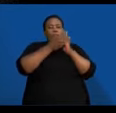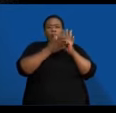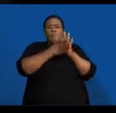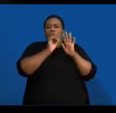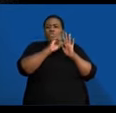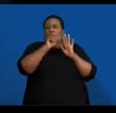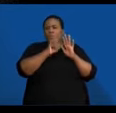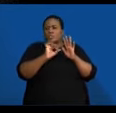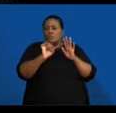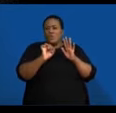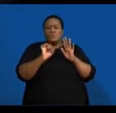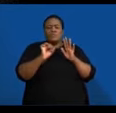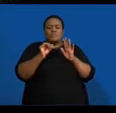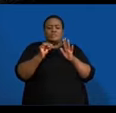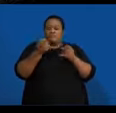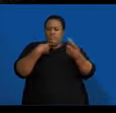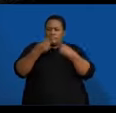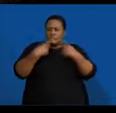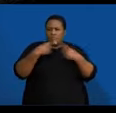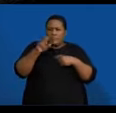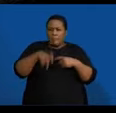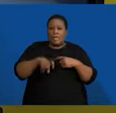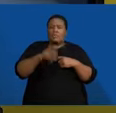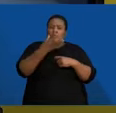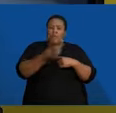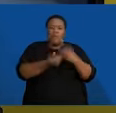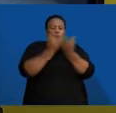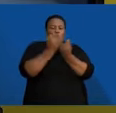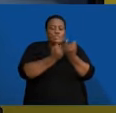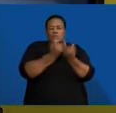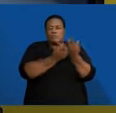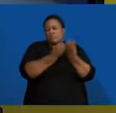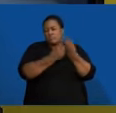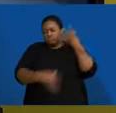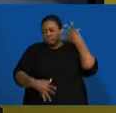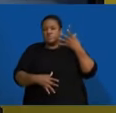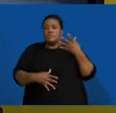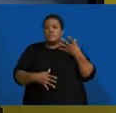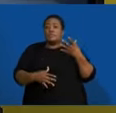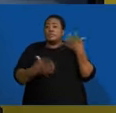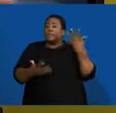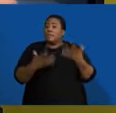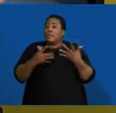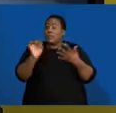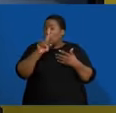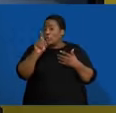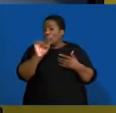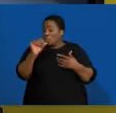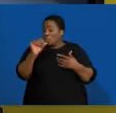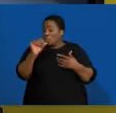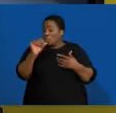things that we are having in our platform, competitions and all of that. So who knows? If you send in your questions, then you might be that one